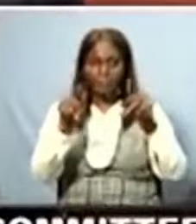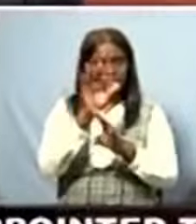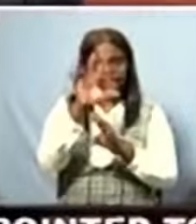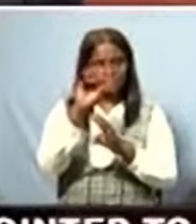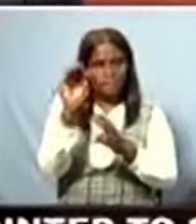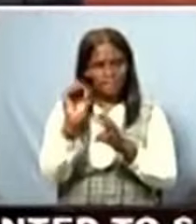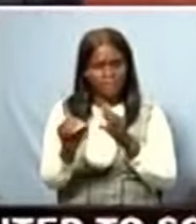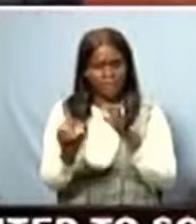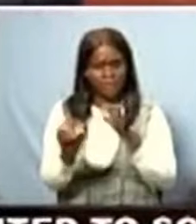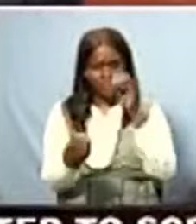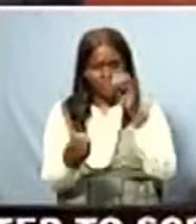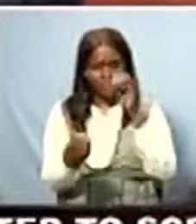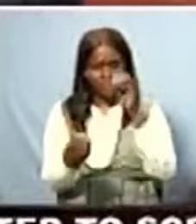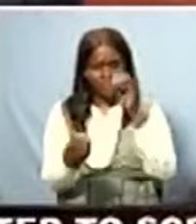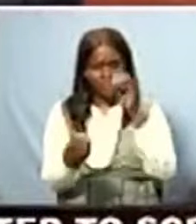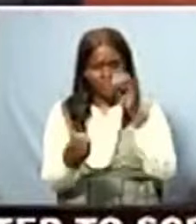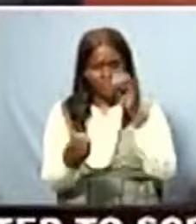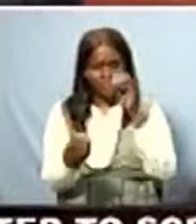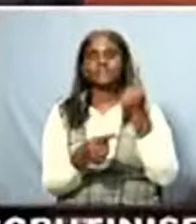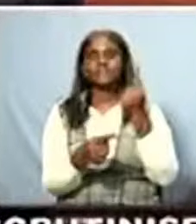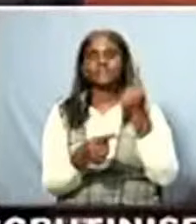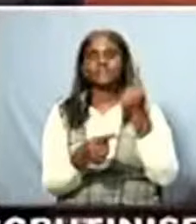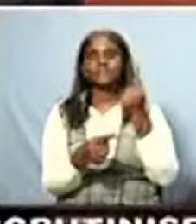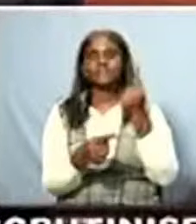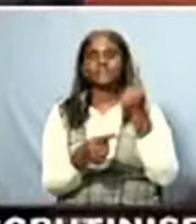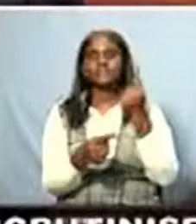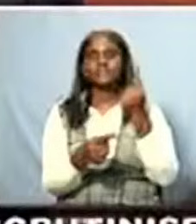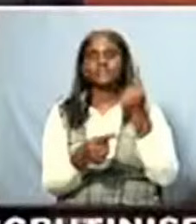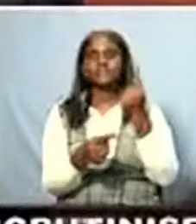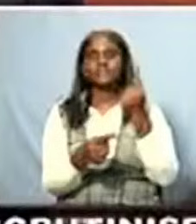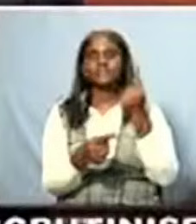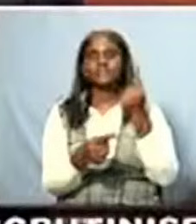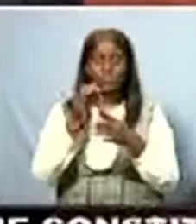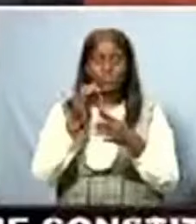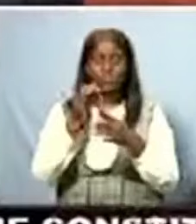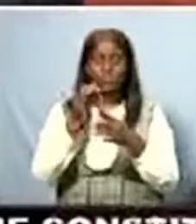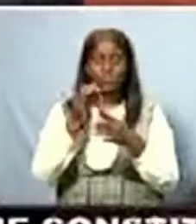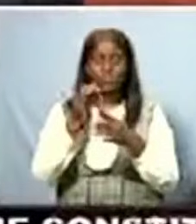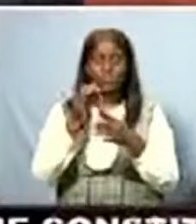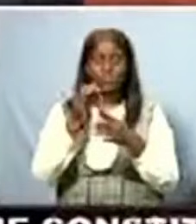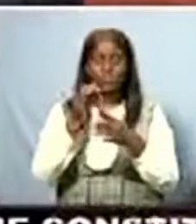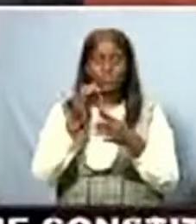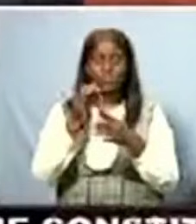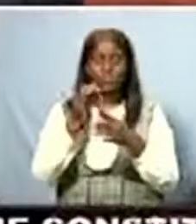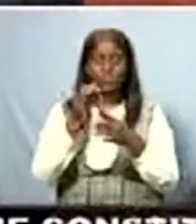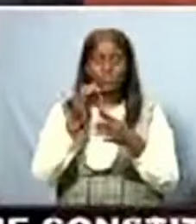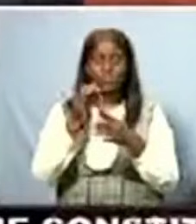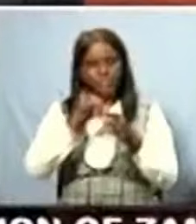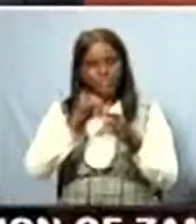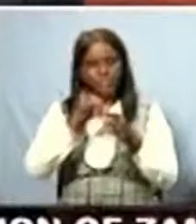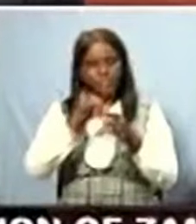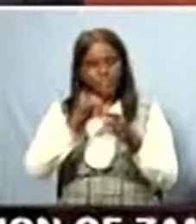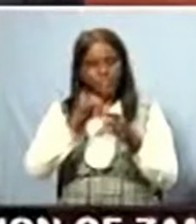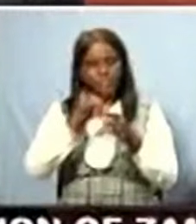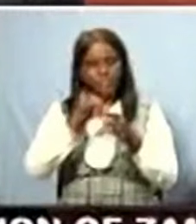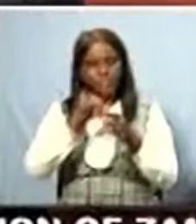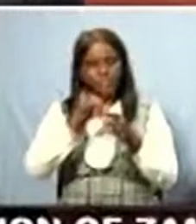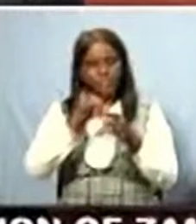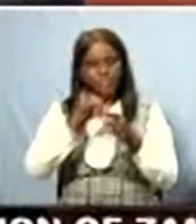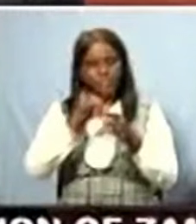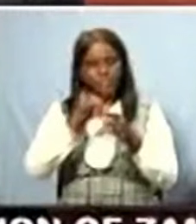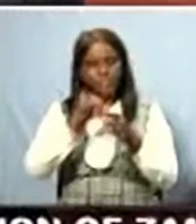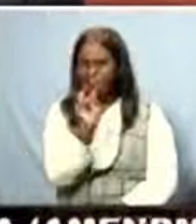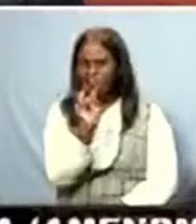50% plus 1, which will determine or require a rerun. Will it be the first